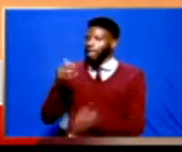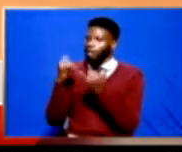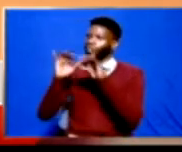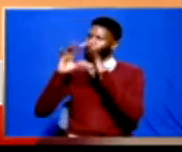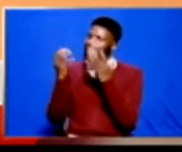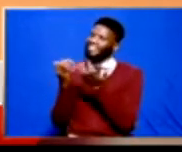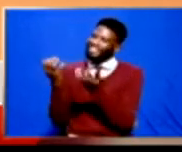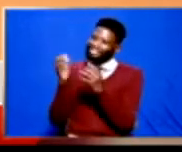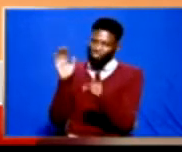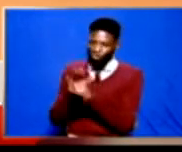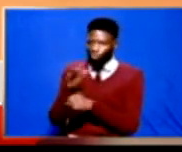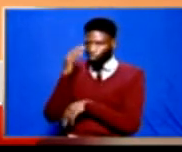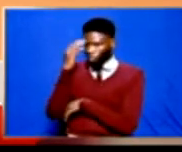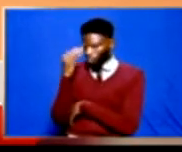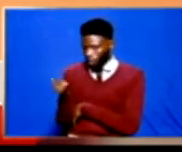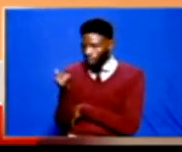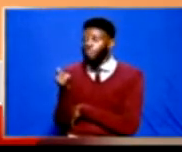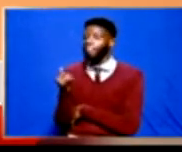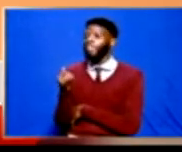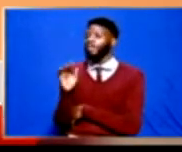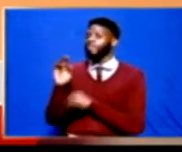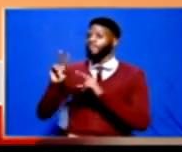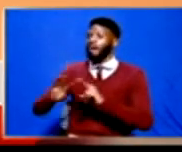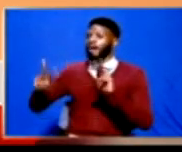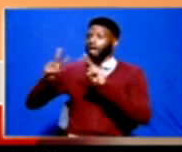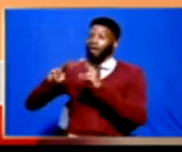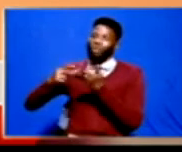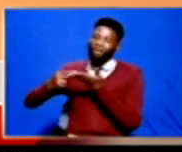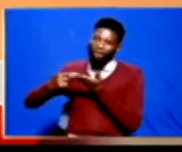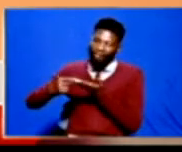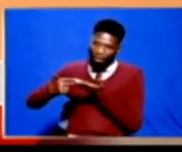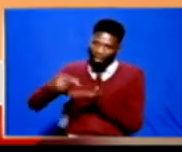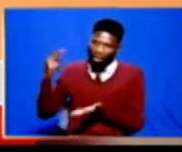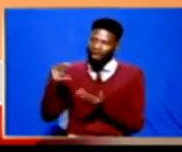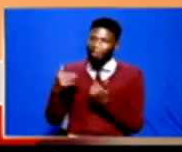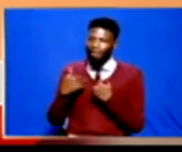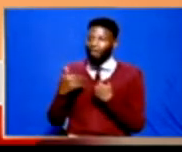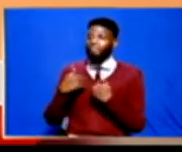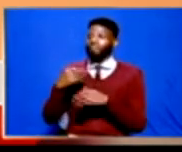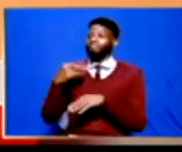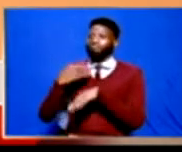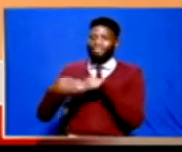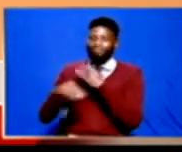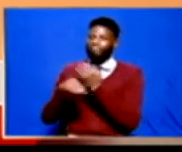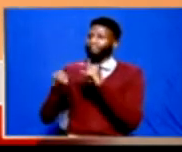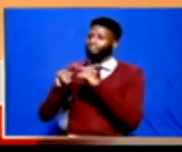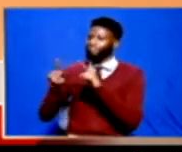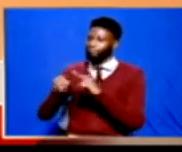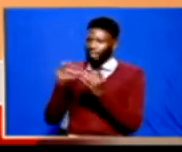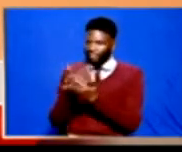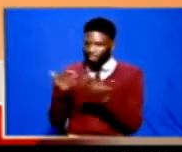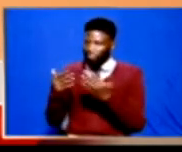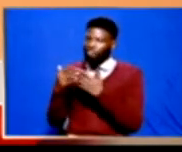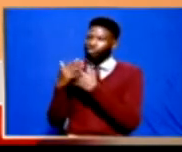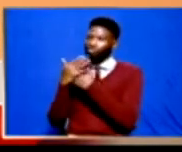of their value in the construction of various things, you know, from computer chips